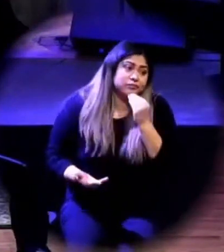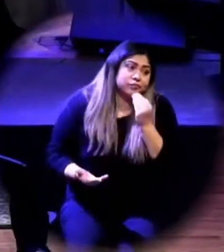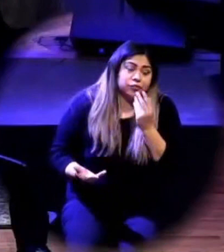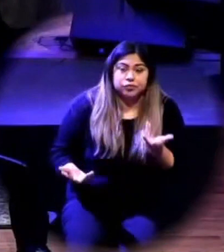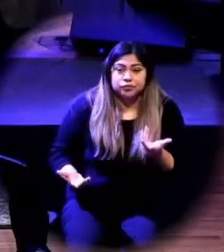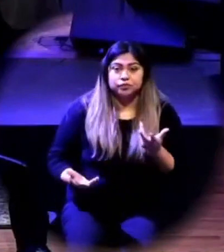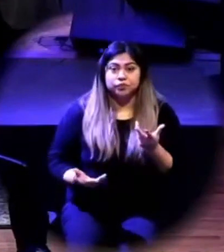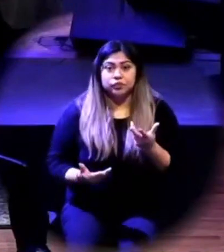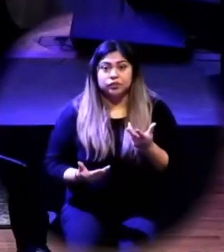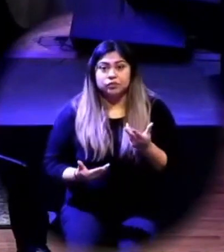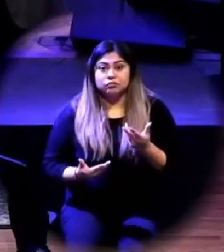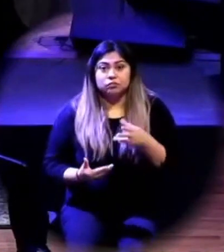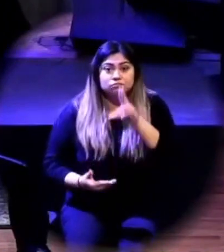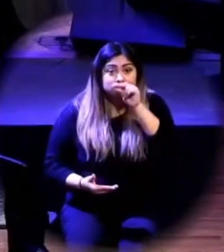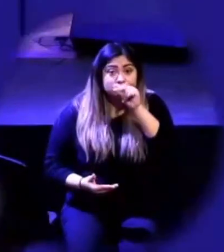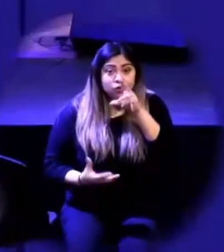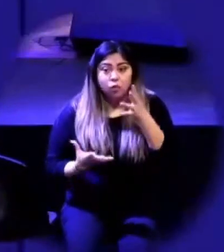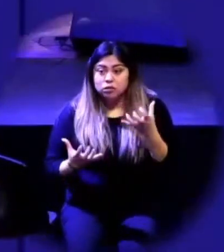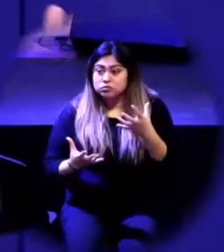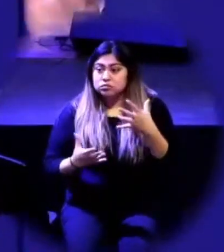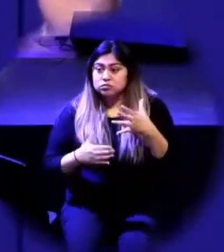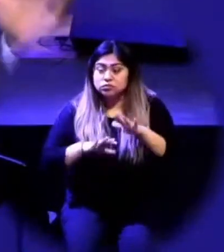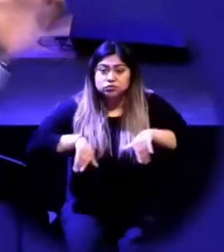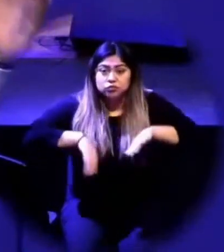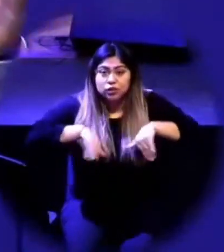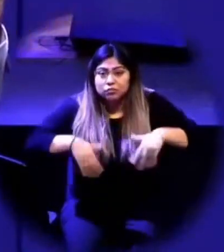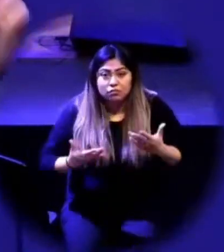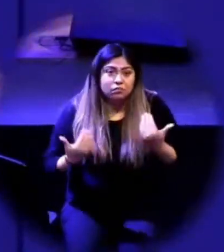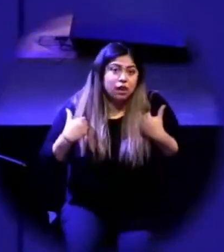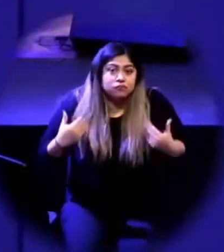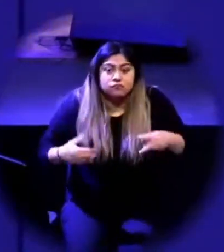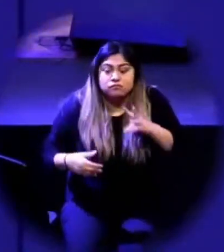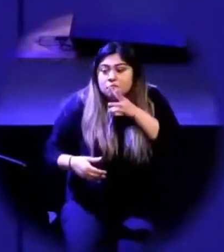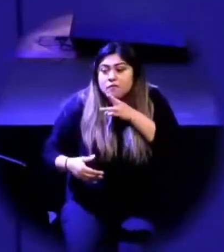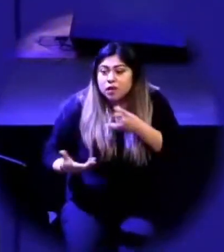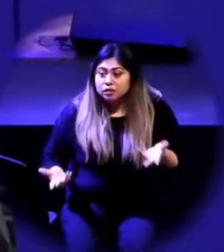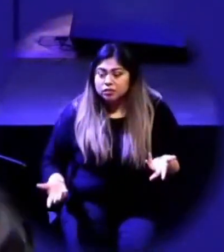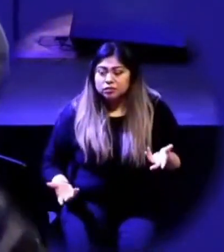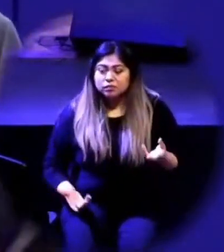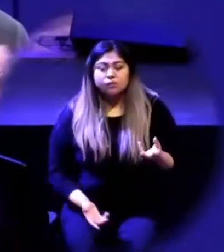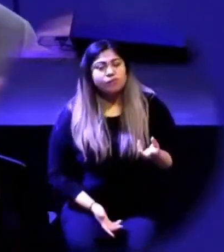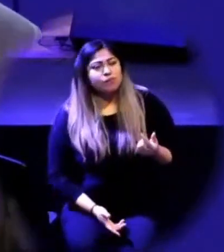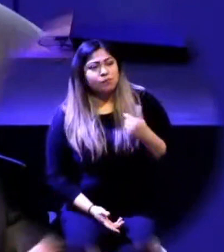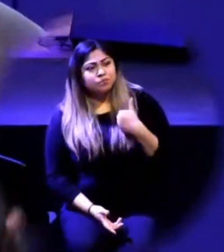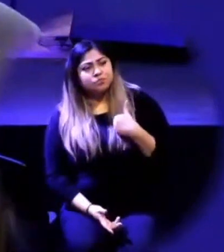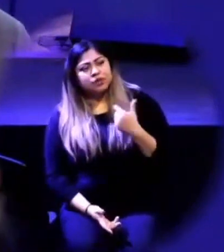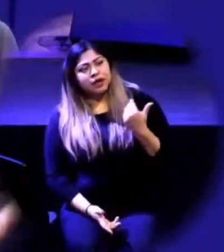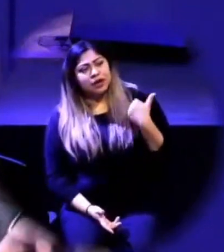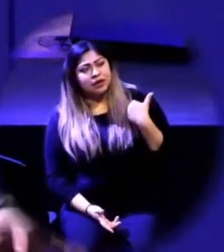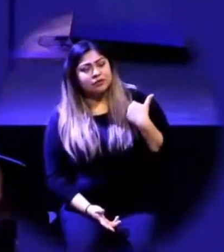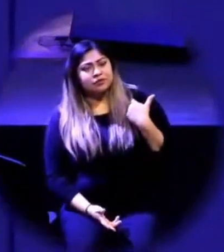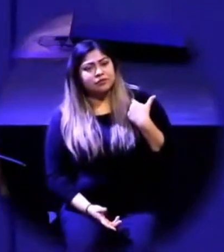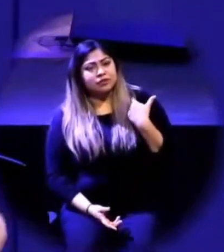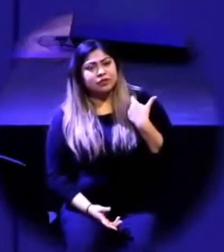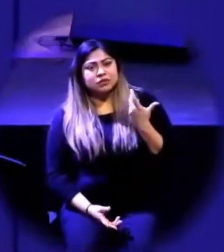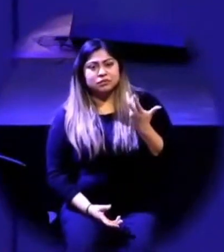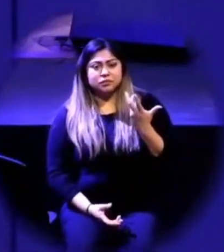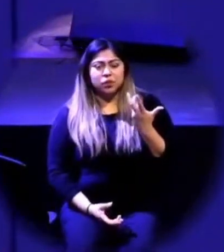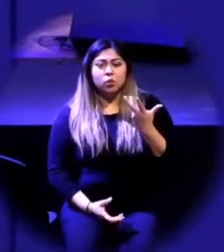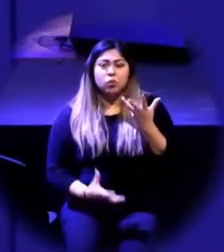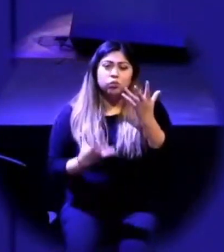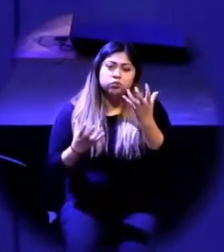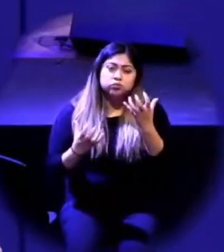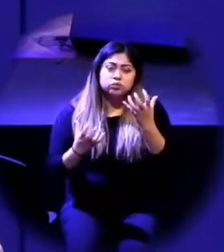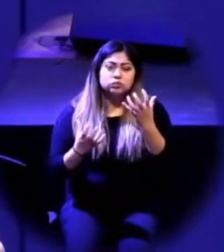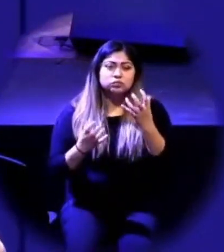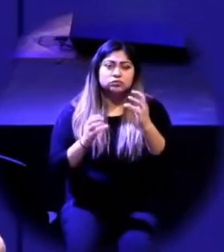wants to swim. Well, there's such a thing as water. He goes on to say, if I find in myself a desire which no experience in this world